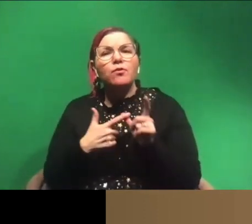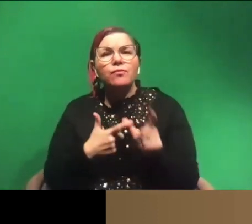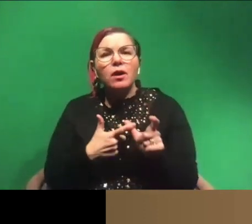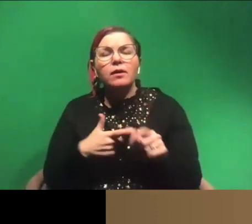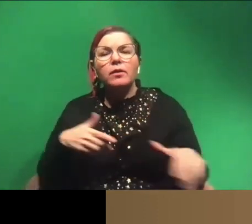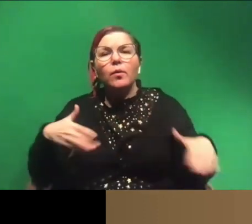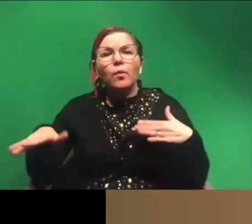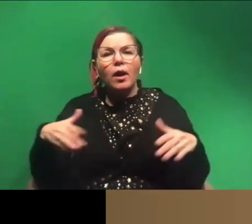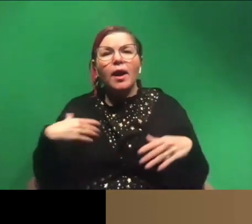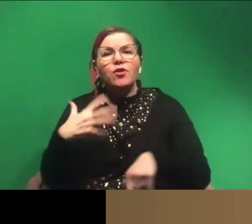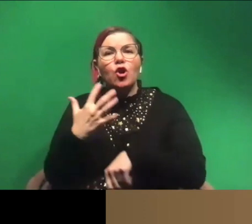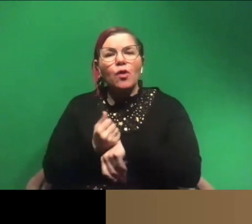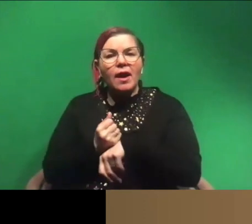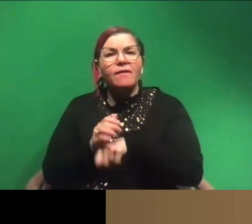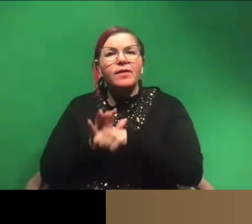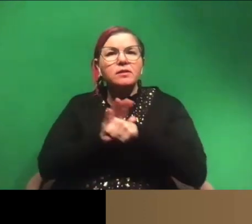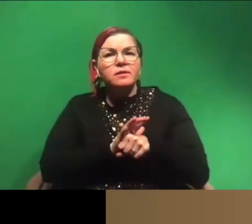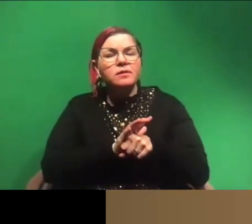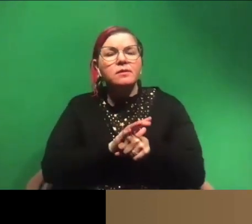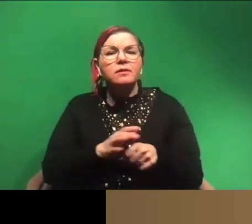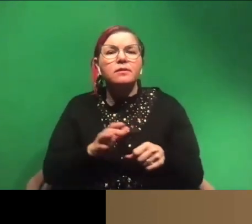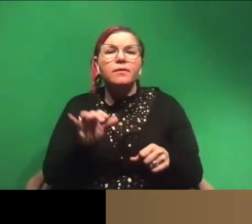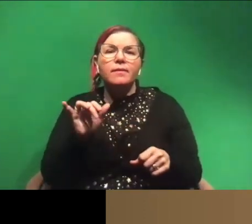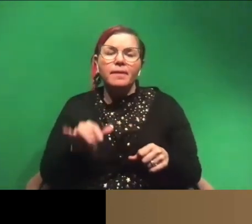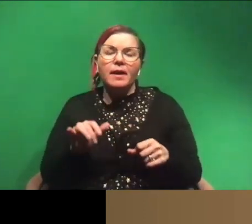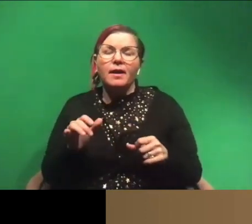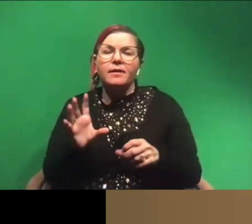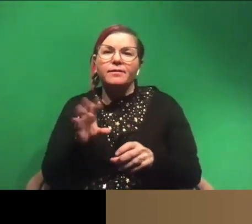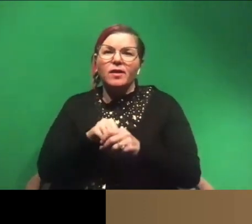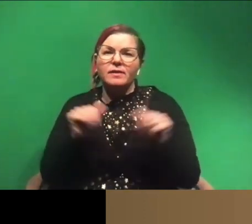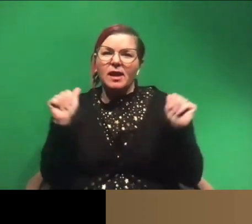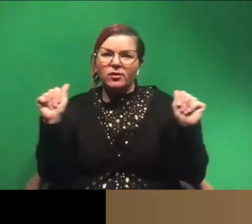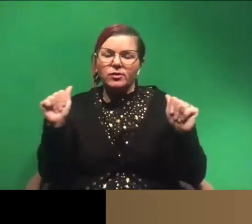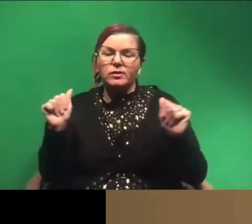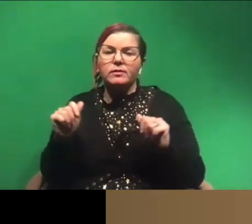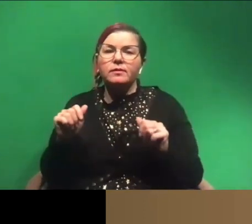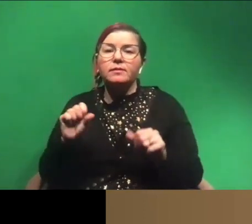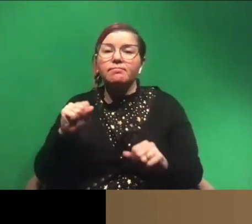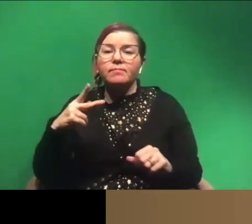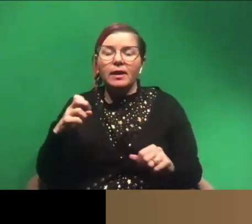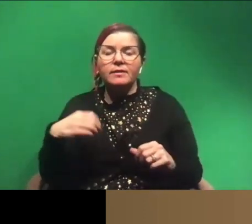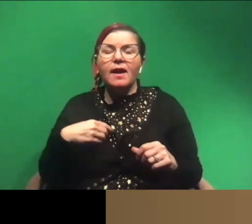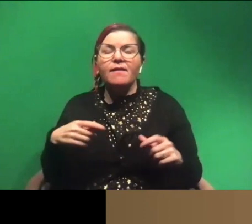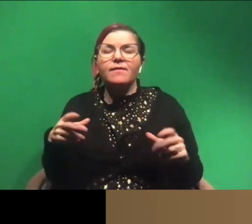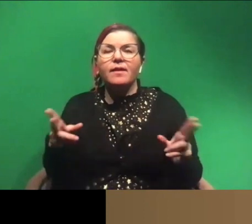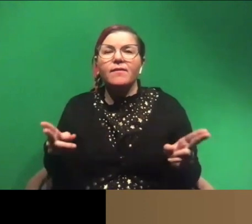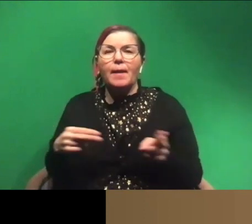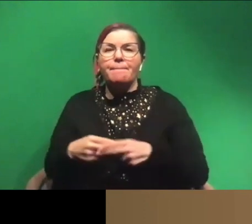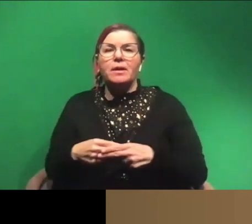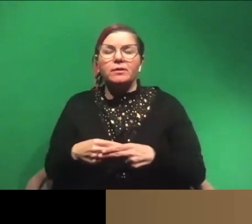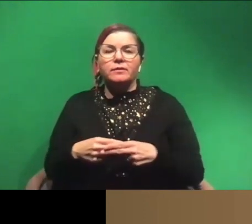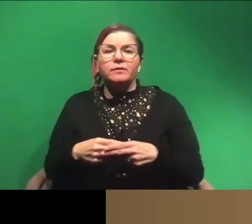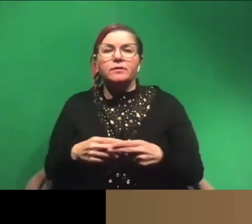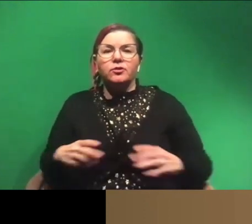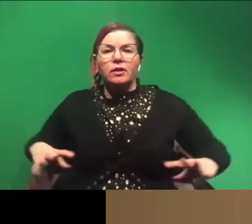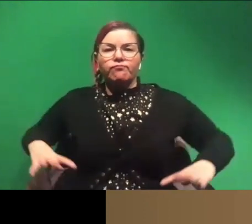Earth, we have gravity pulling us down. So that's kind of where the exercise is. But in space, they actually have a belt that you can put around your